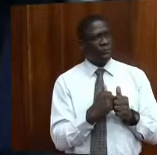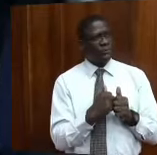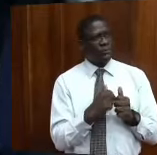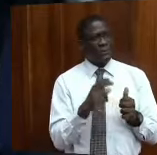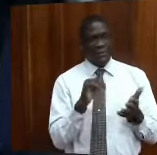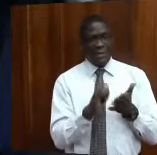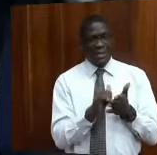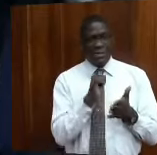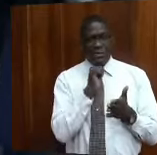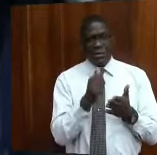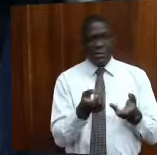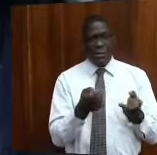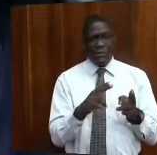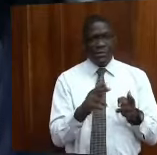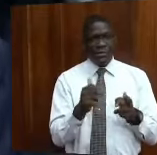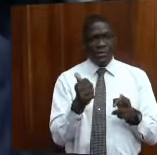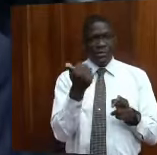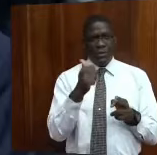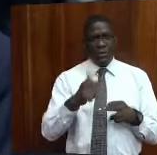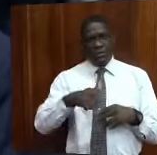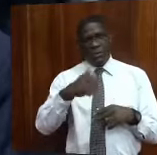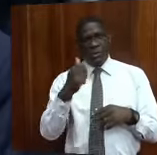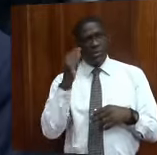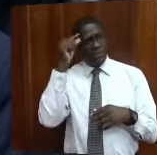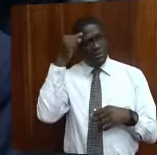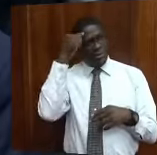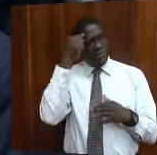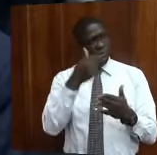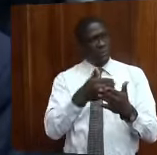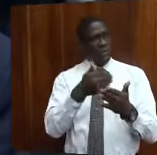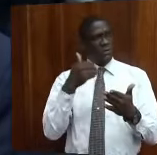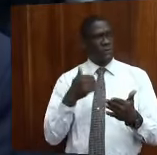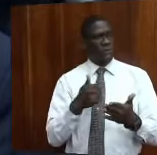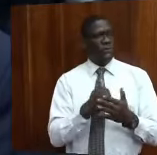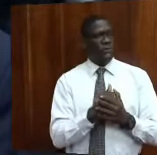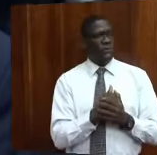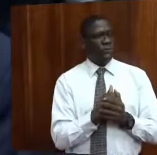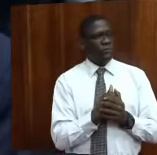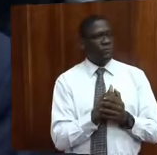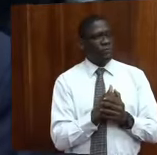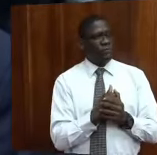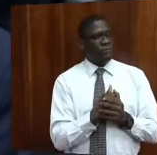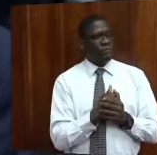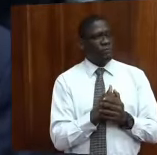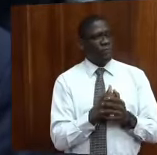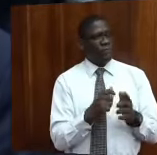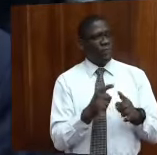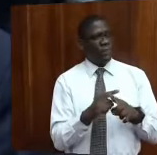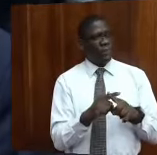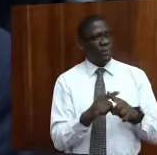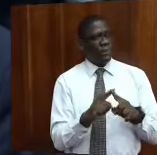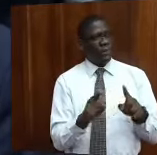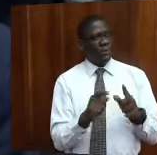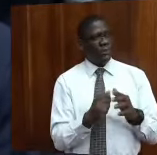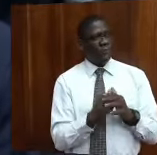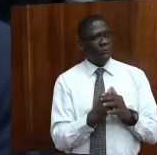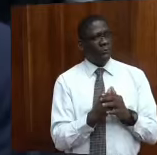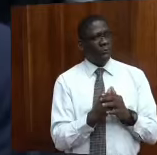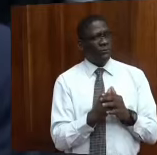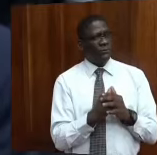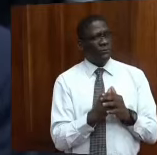the prospects of an energy crisis and threatens basic food shortages. Yet, despite all of this,